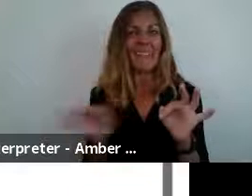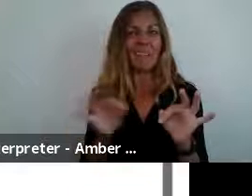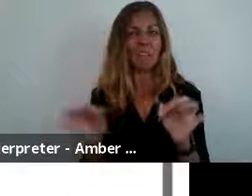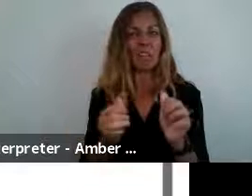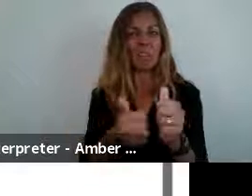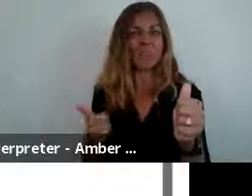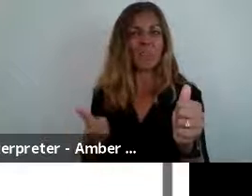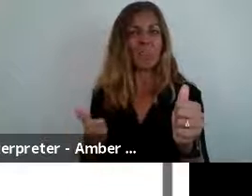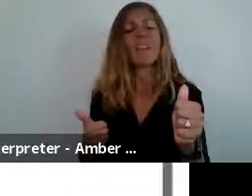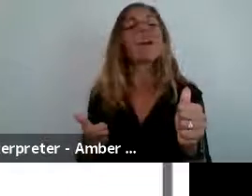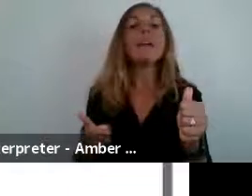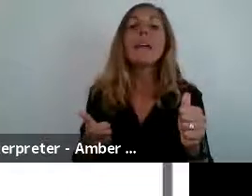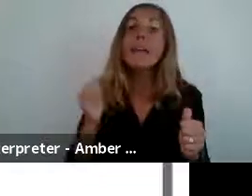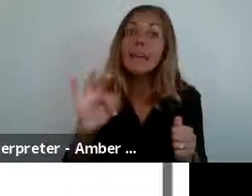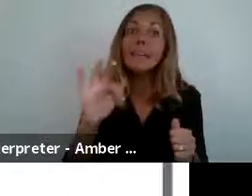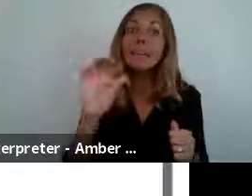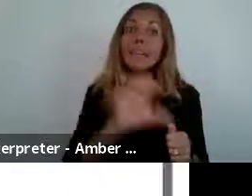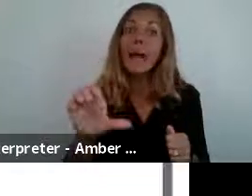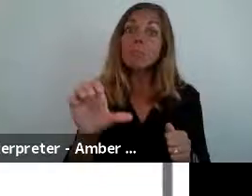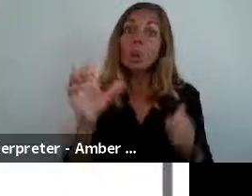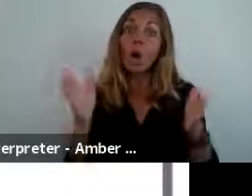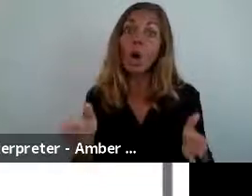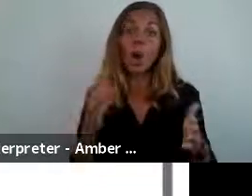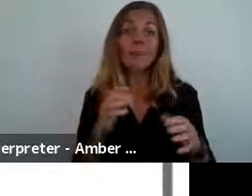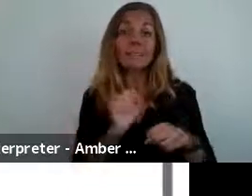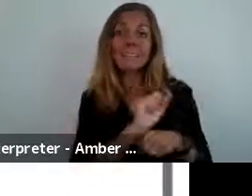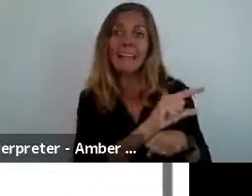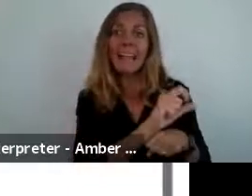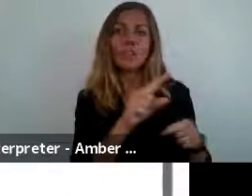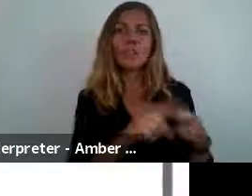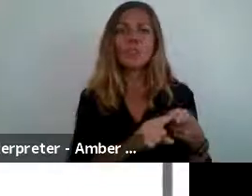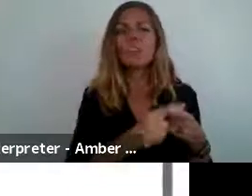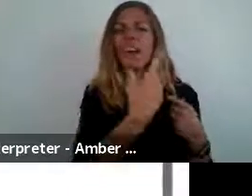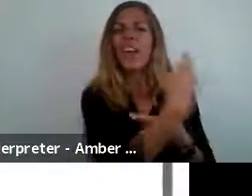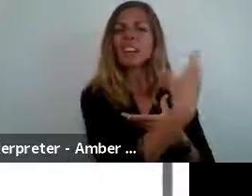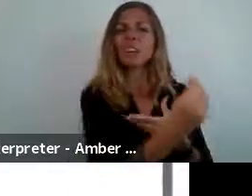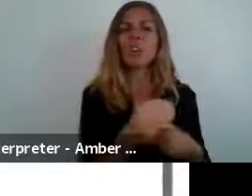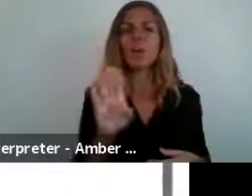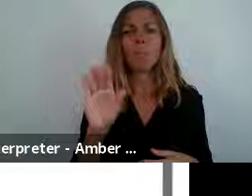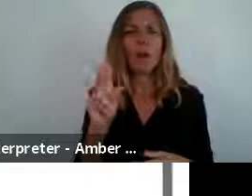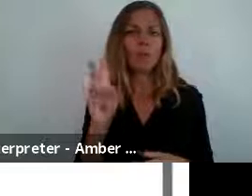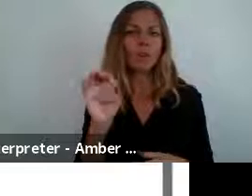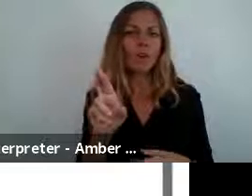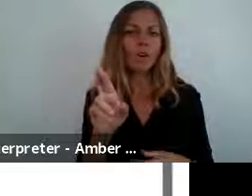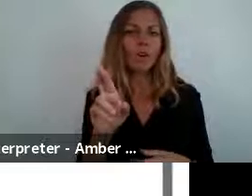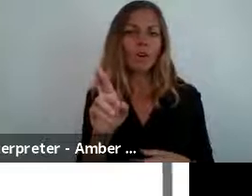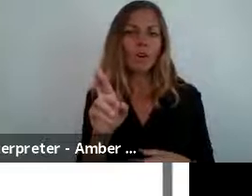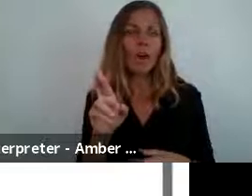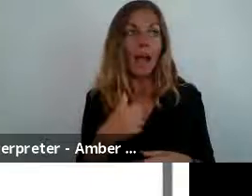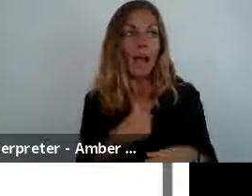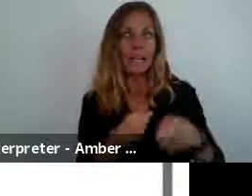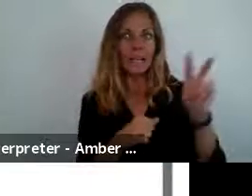If that captioner is also sending it to an external browser window, I can